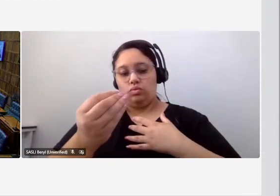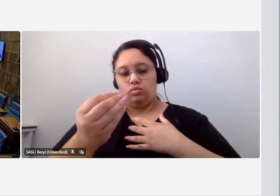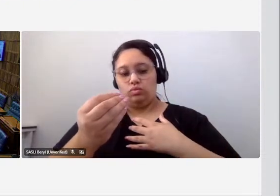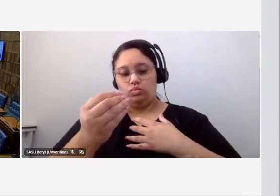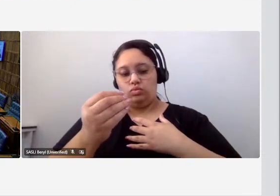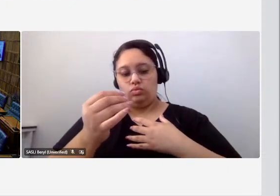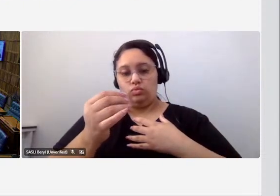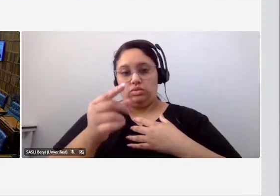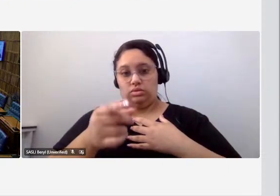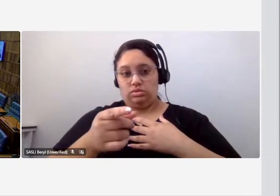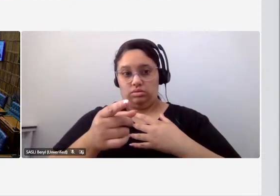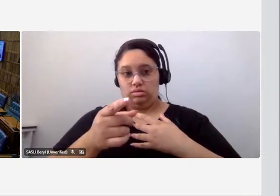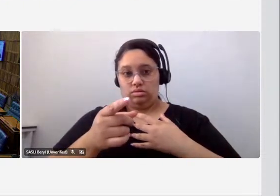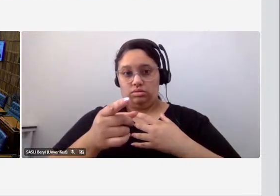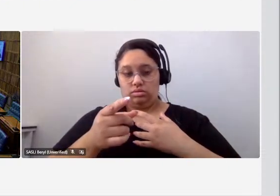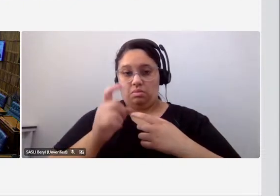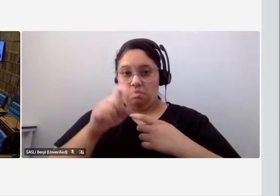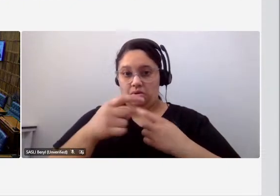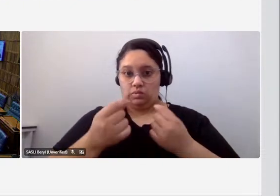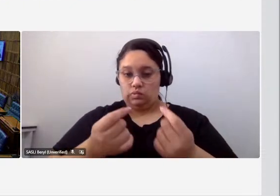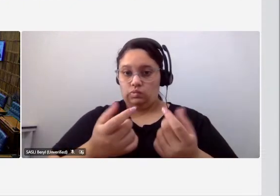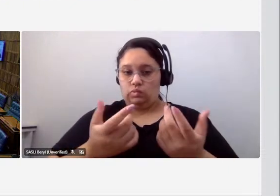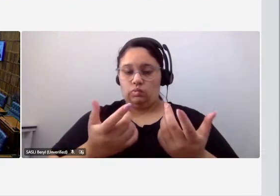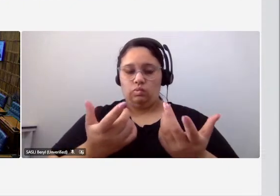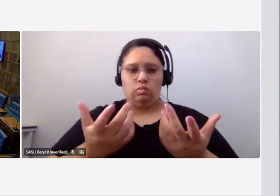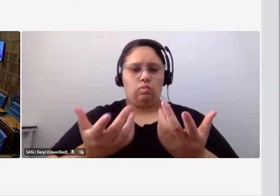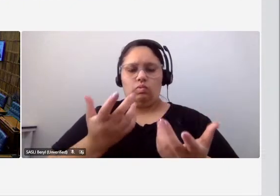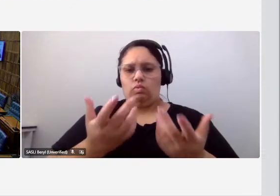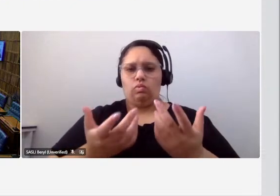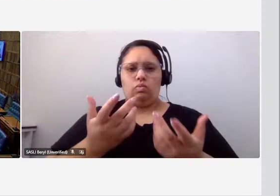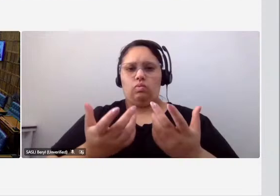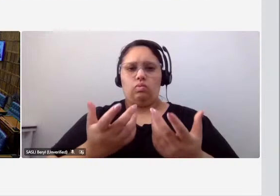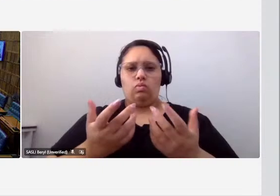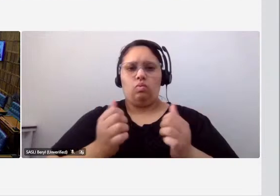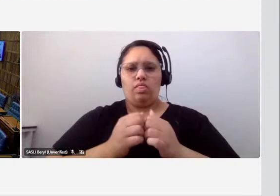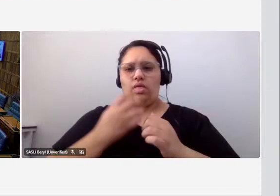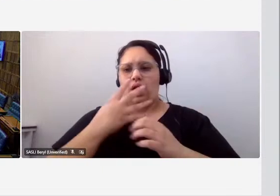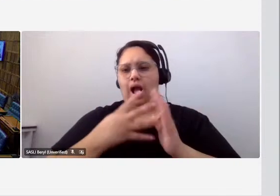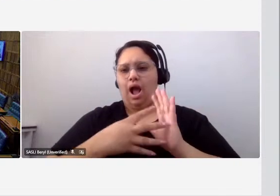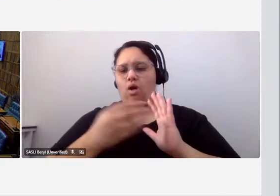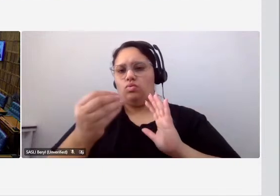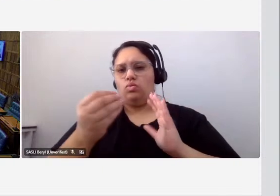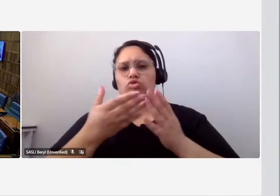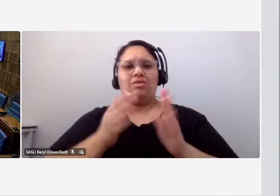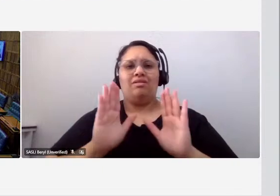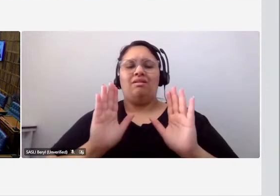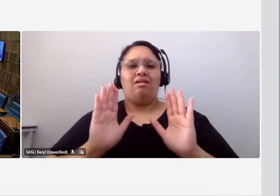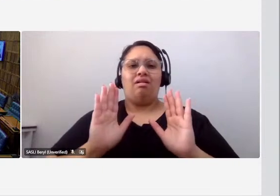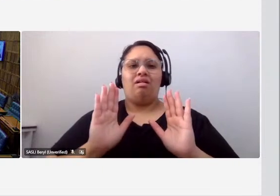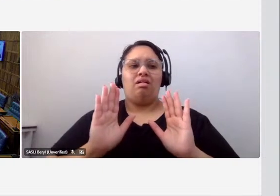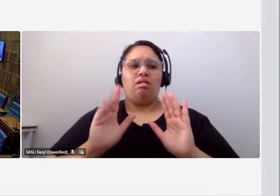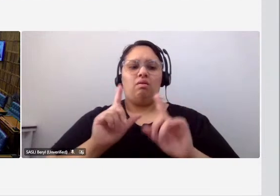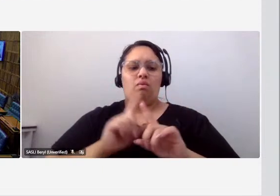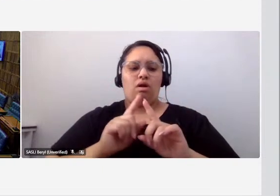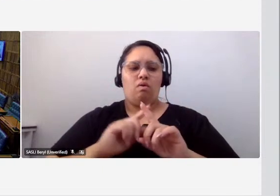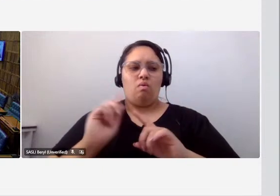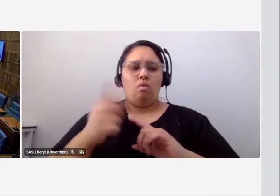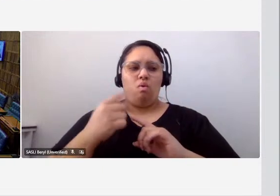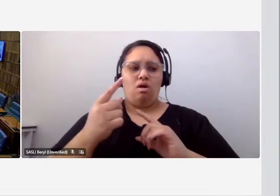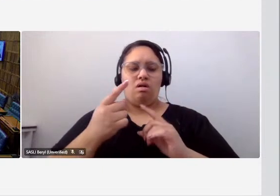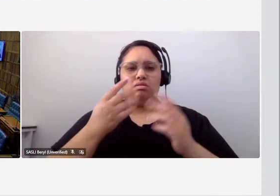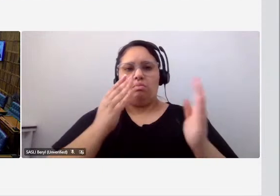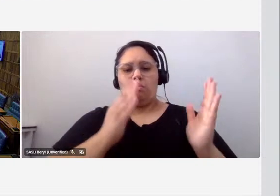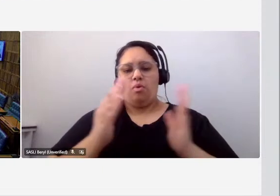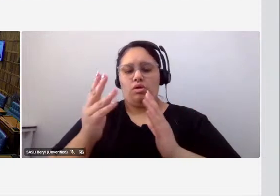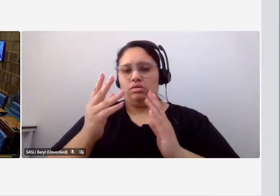You know, is it deliberate in respect to its outlook, general, at all facets? You can just look at it.